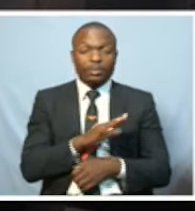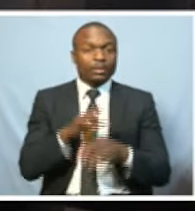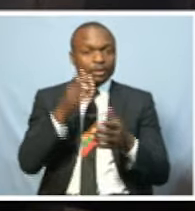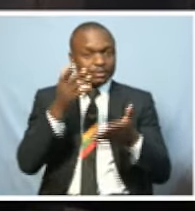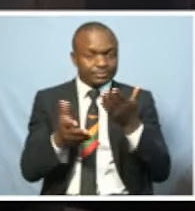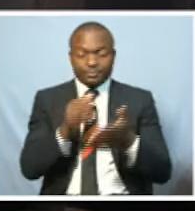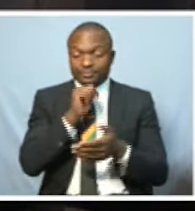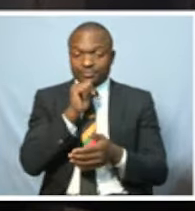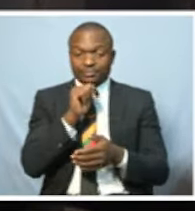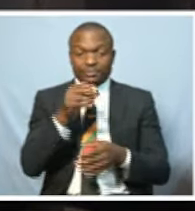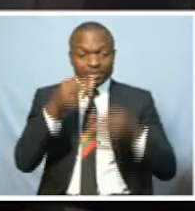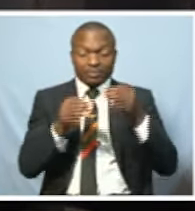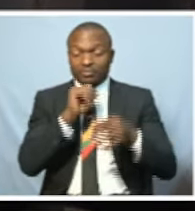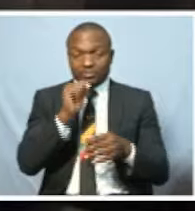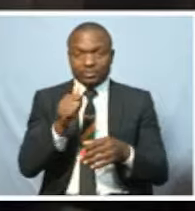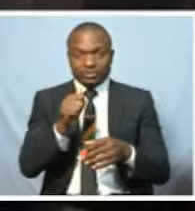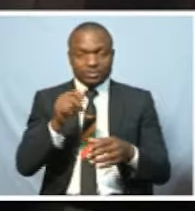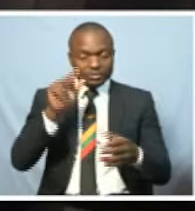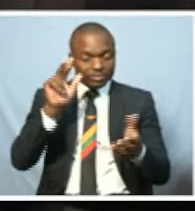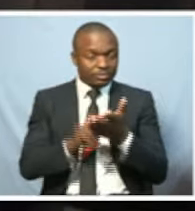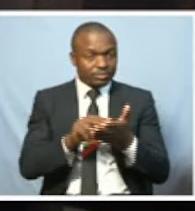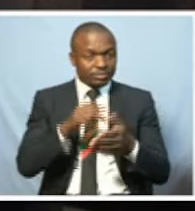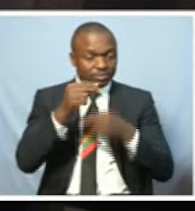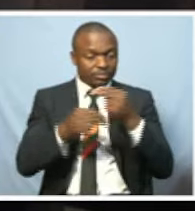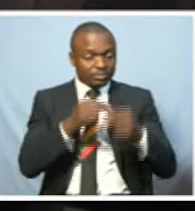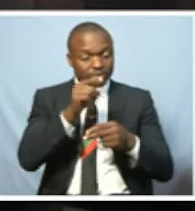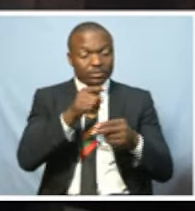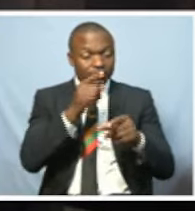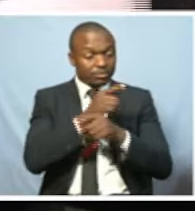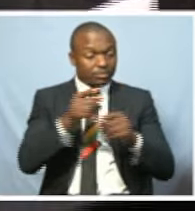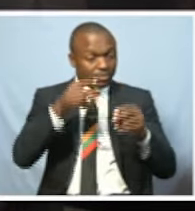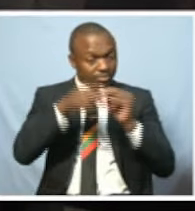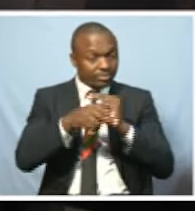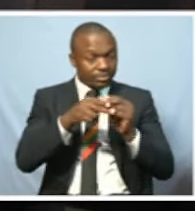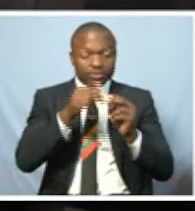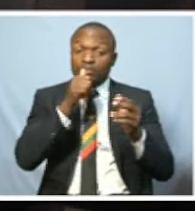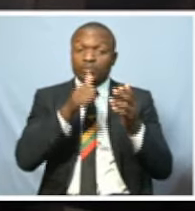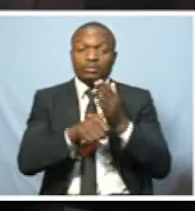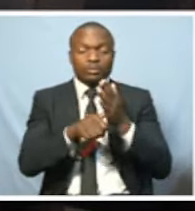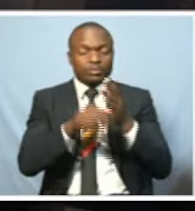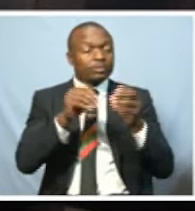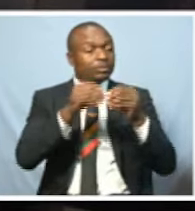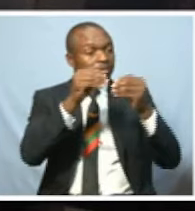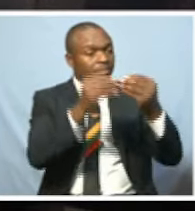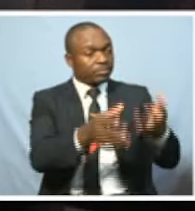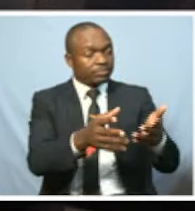signed, you terminated your own letter of offer that you had